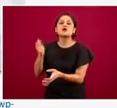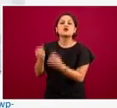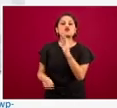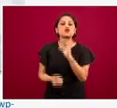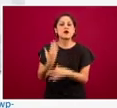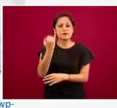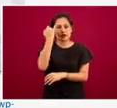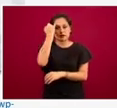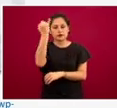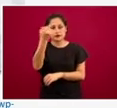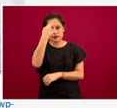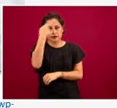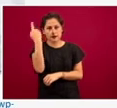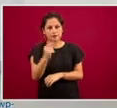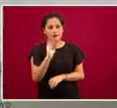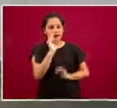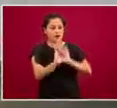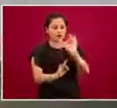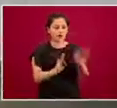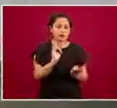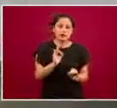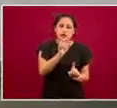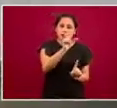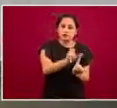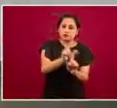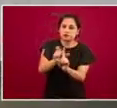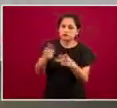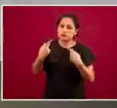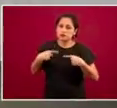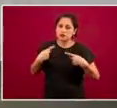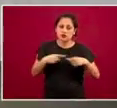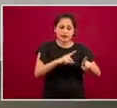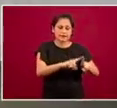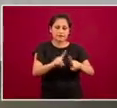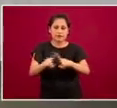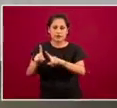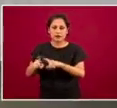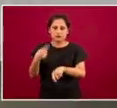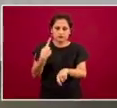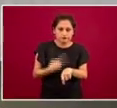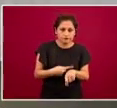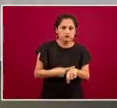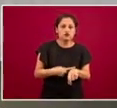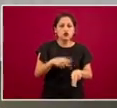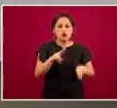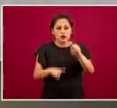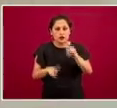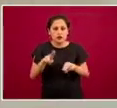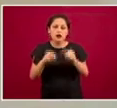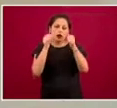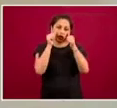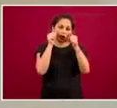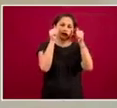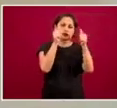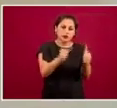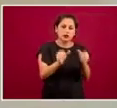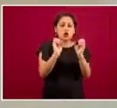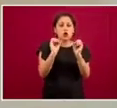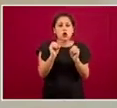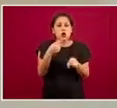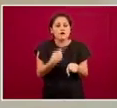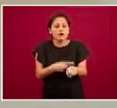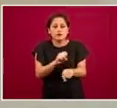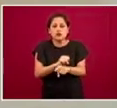such patients, and they have been updated constantly, taking into account the development of the pandemic and